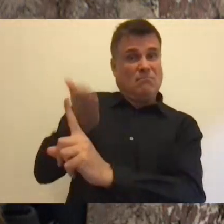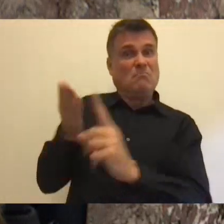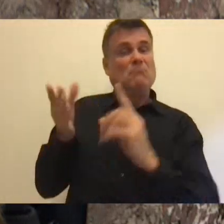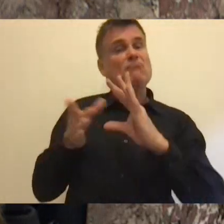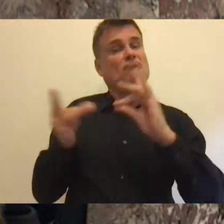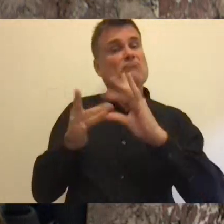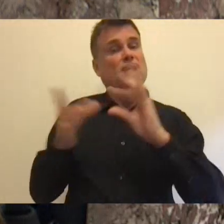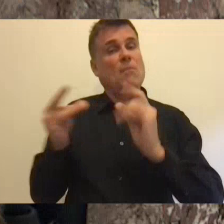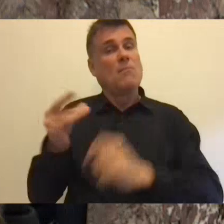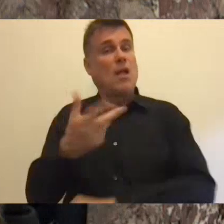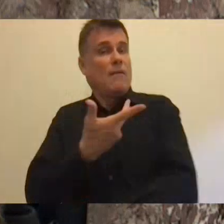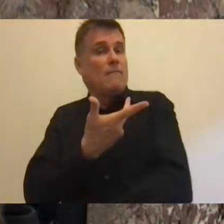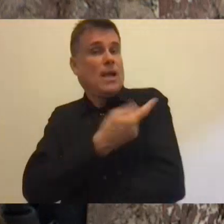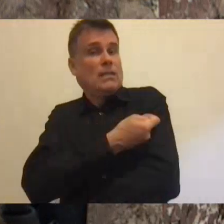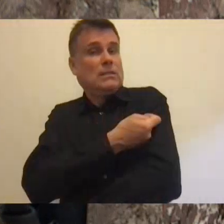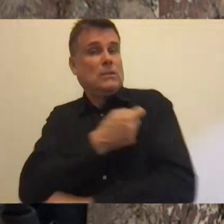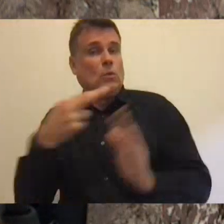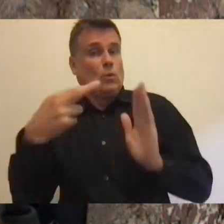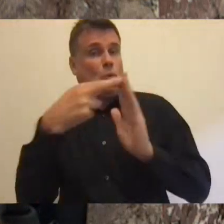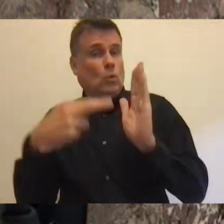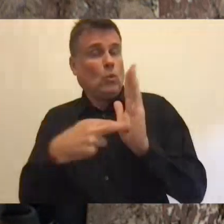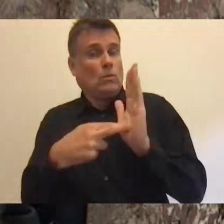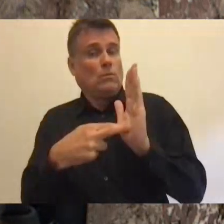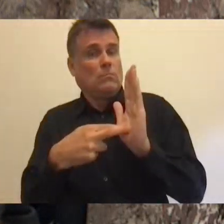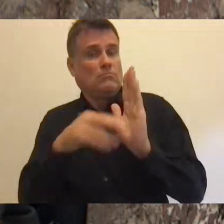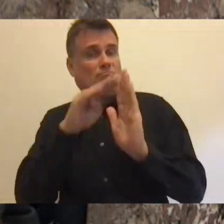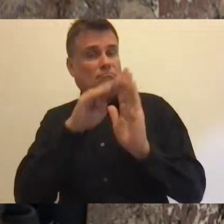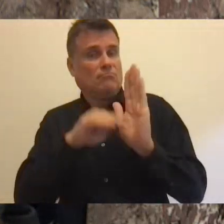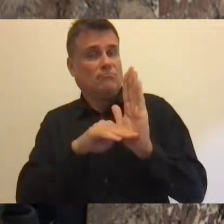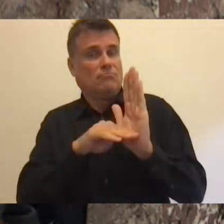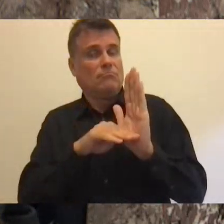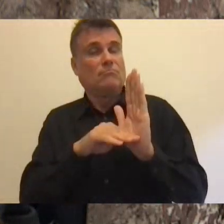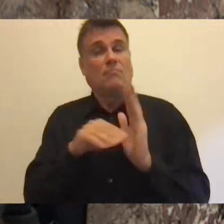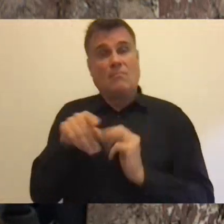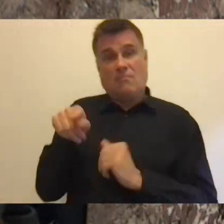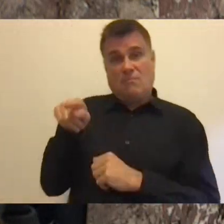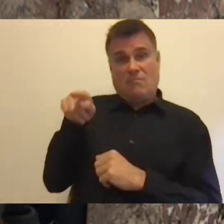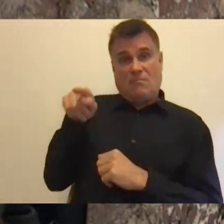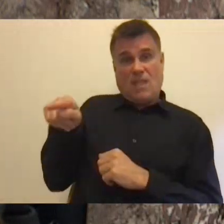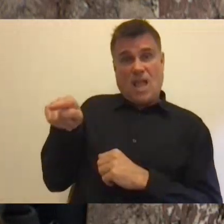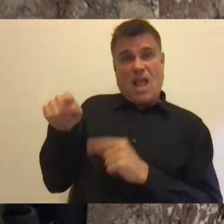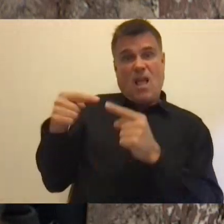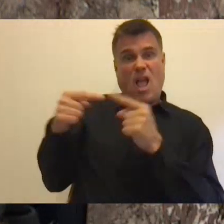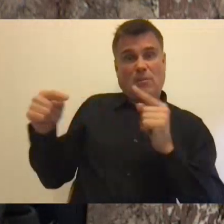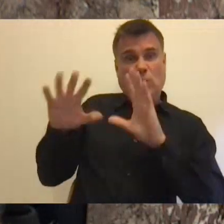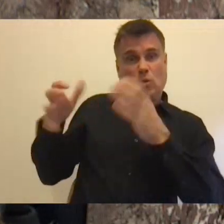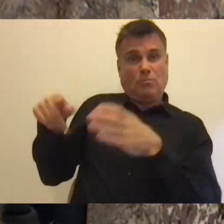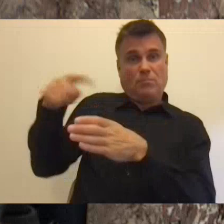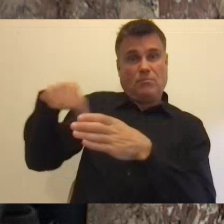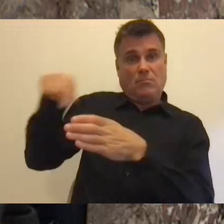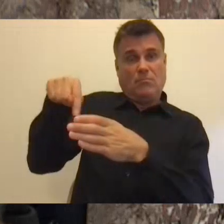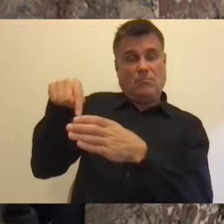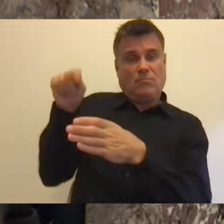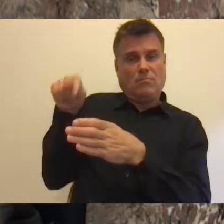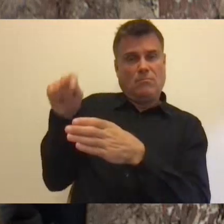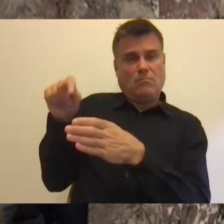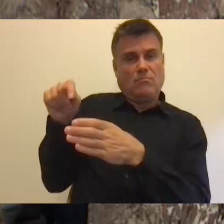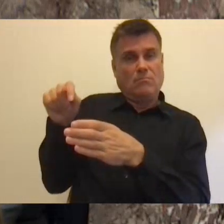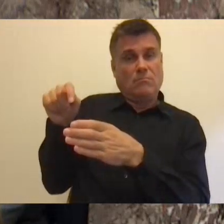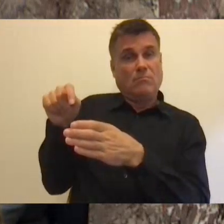the way, the BC United Opposition, called for and applauded when it was introduced.